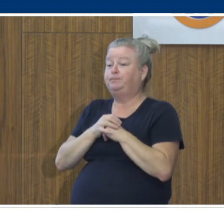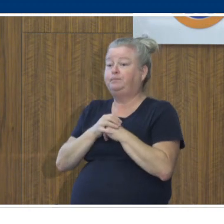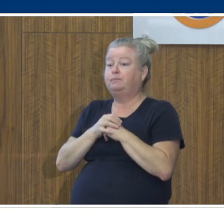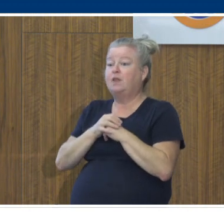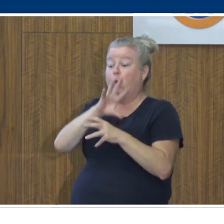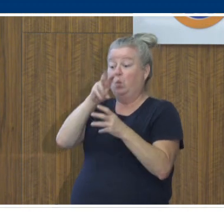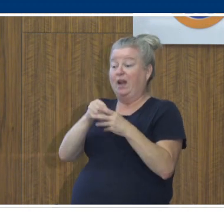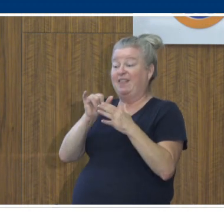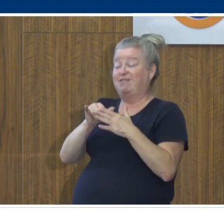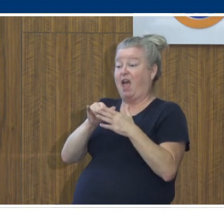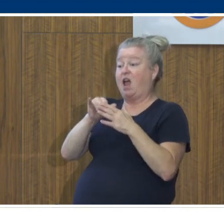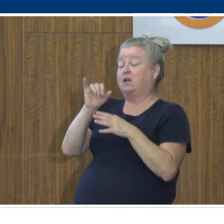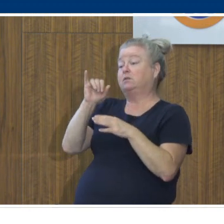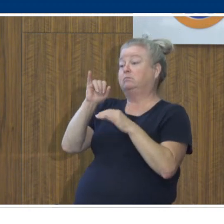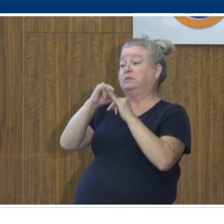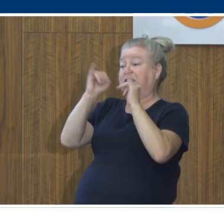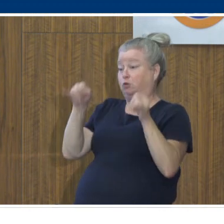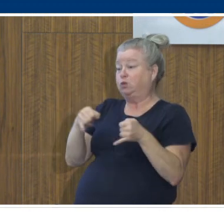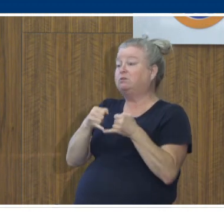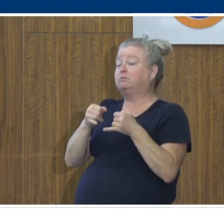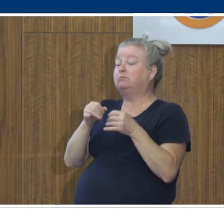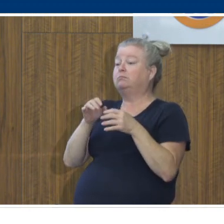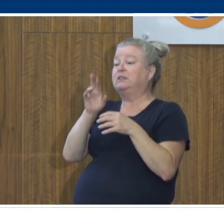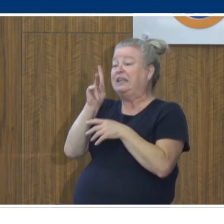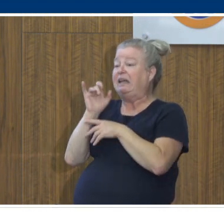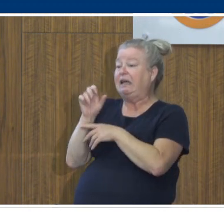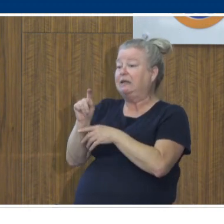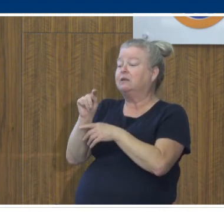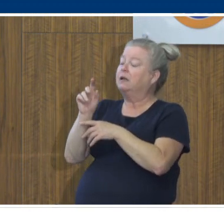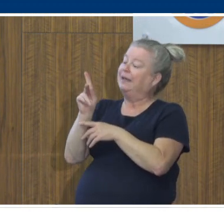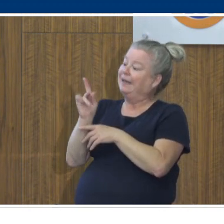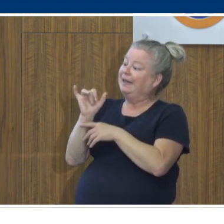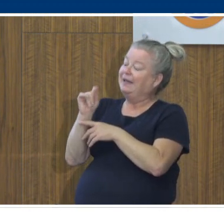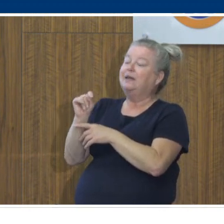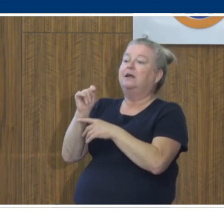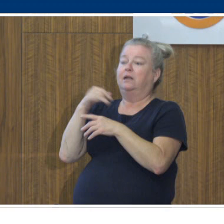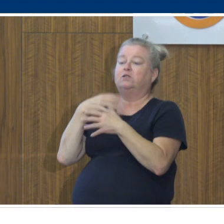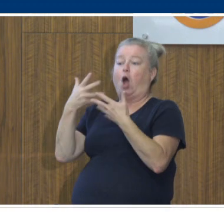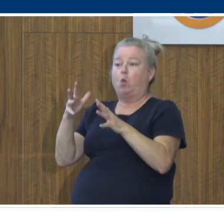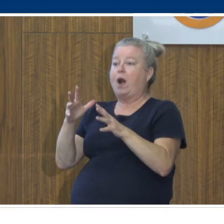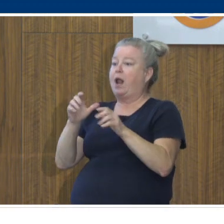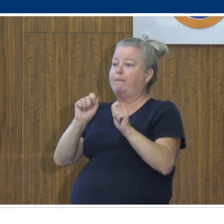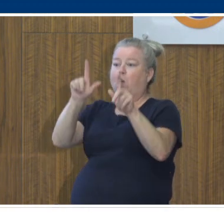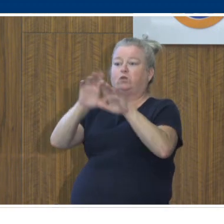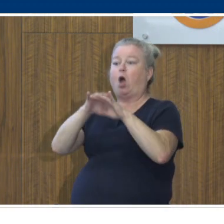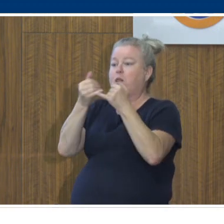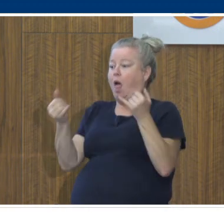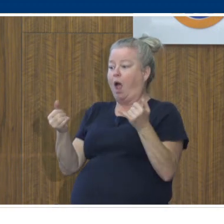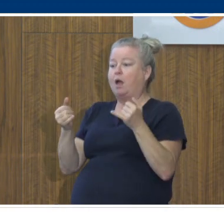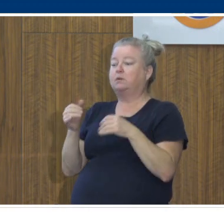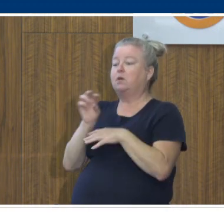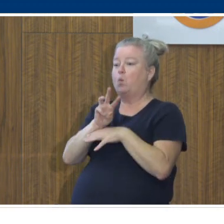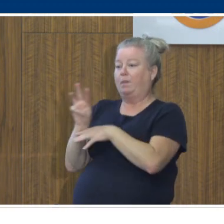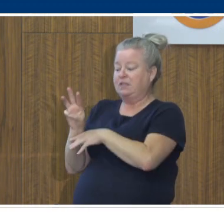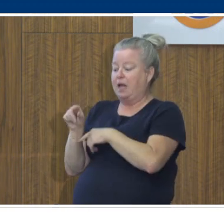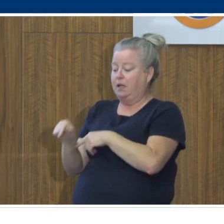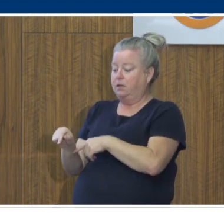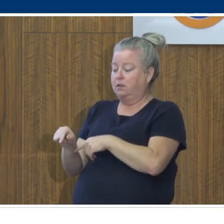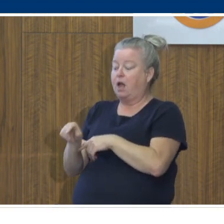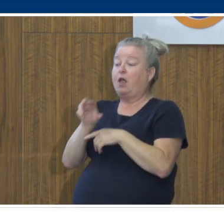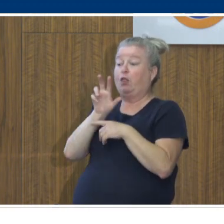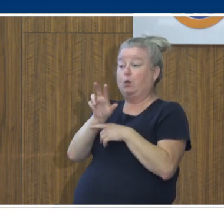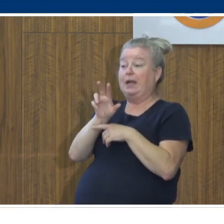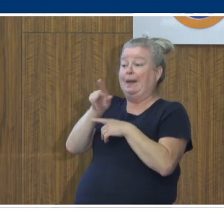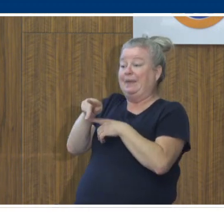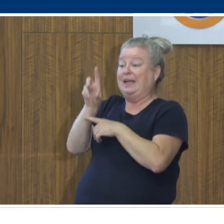the redistricting kit and already posted online, at the link at the bottom of the slide, there are 3 PDF reference maps that can be